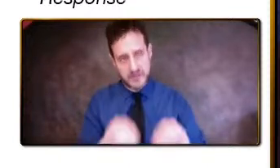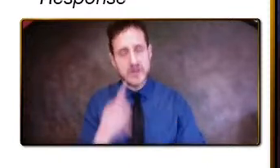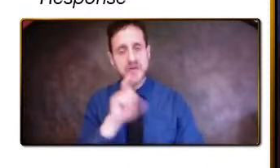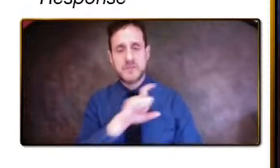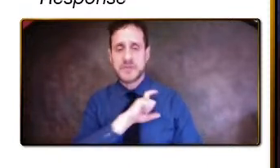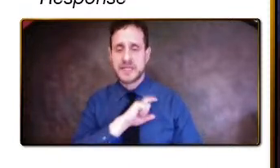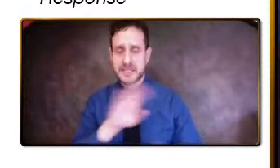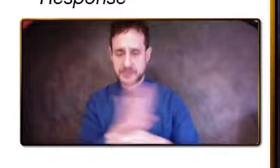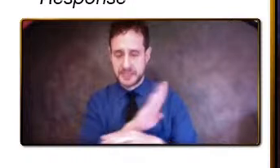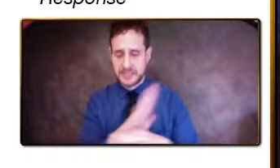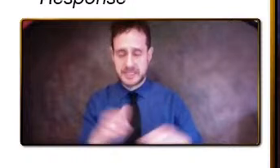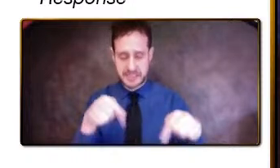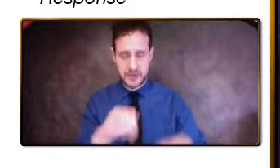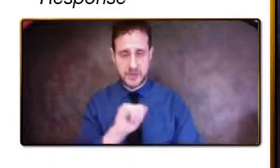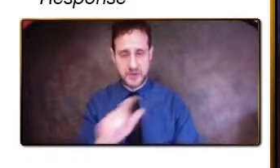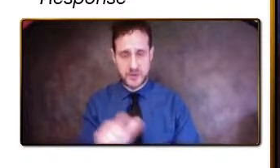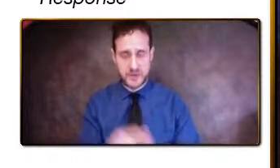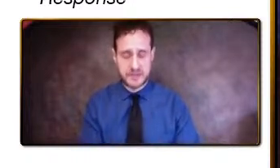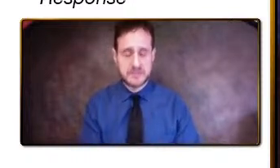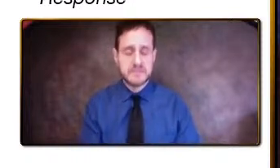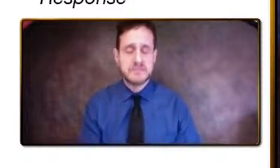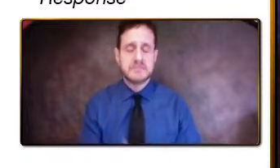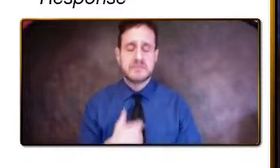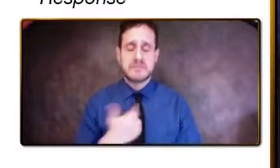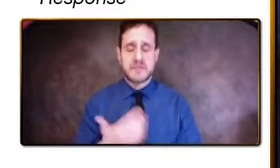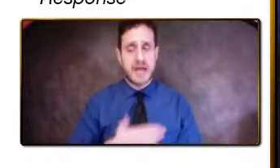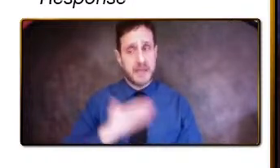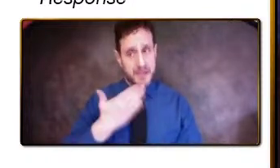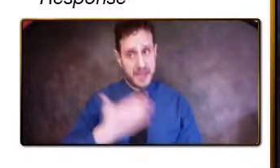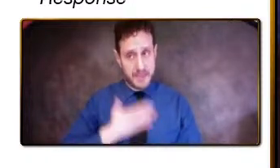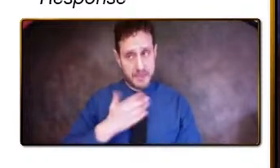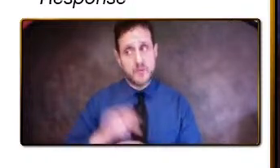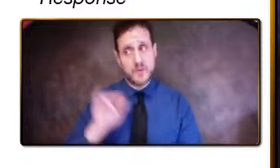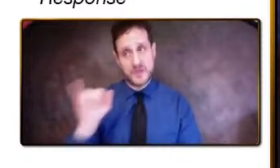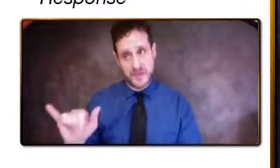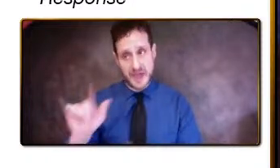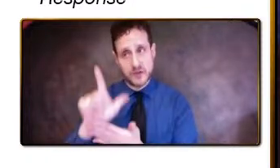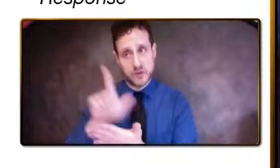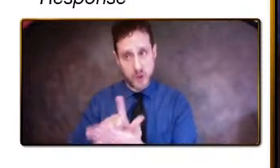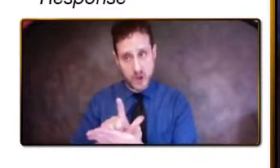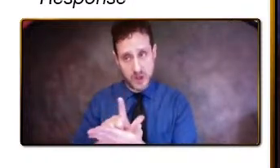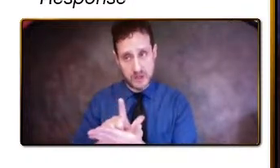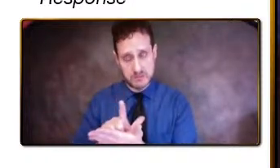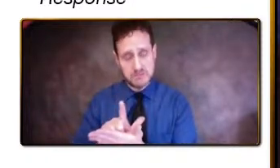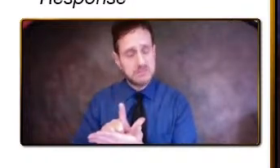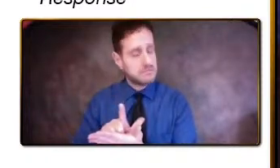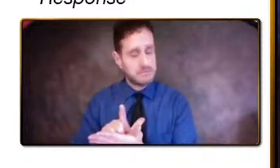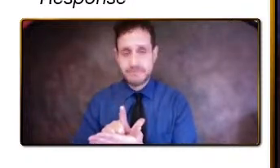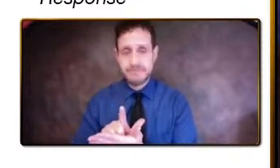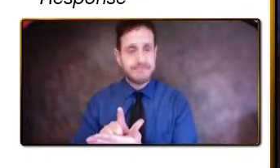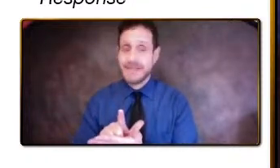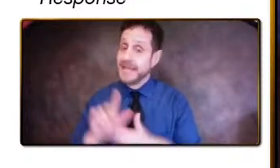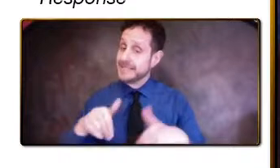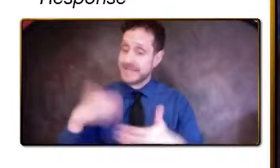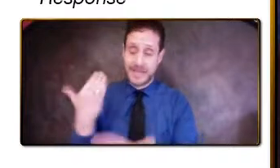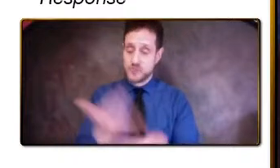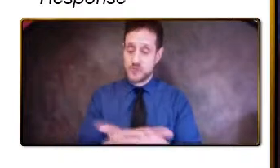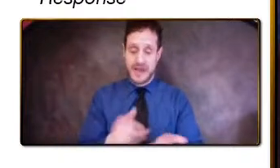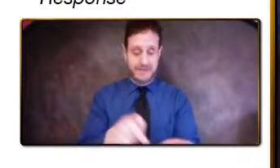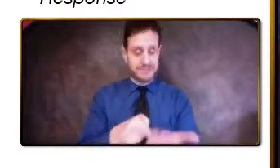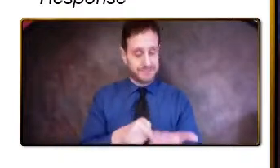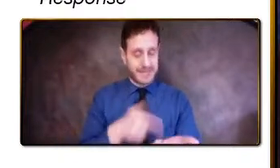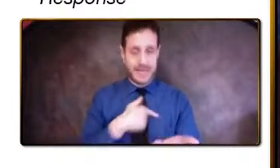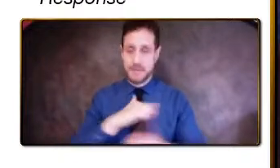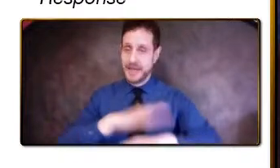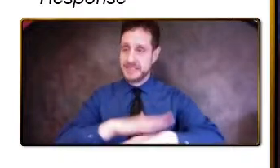of Illinois. And I'm very pleased with that bill. So it's something that has not come to my desk yet, but you